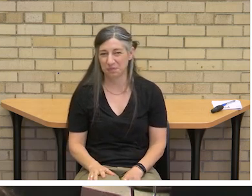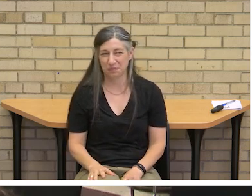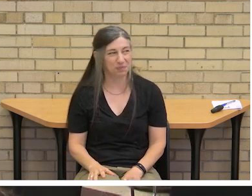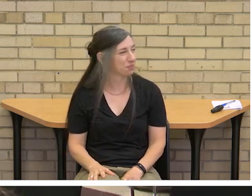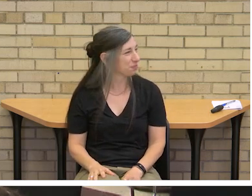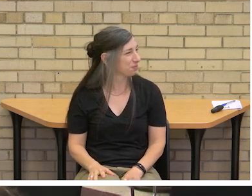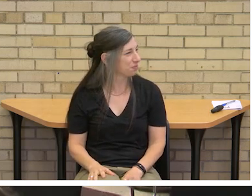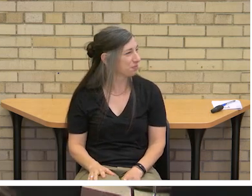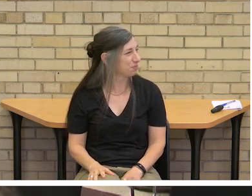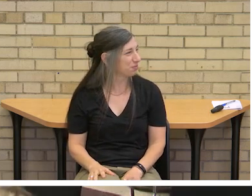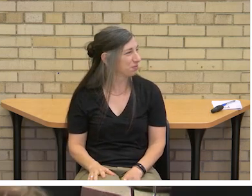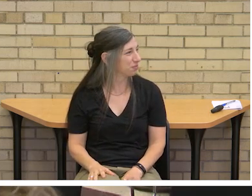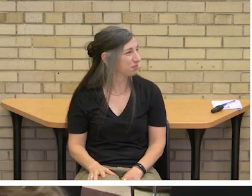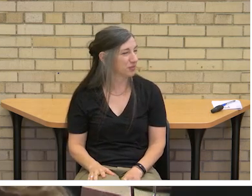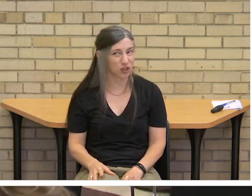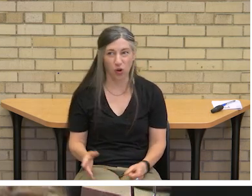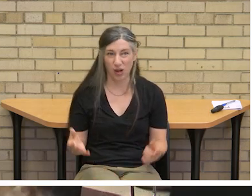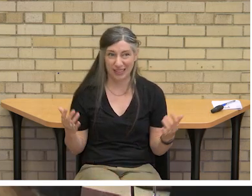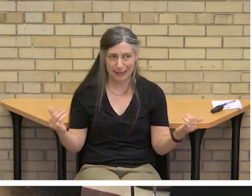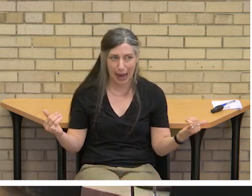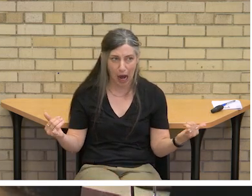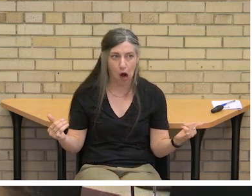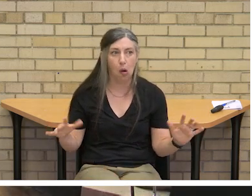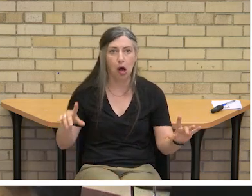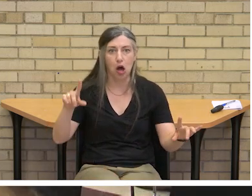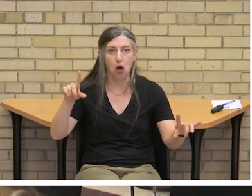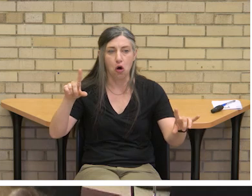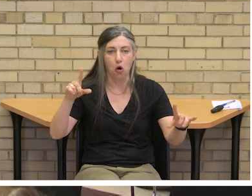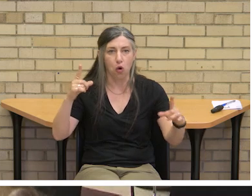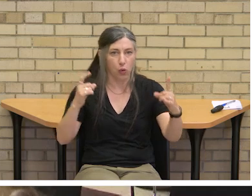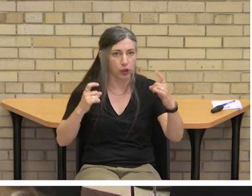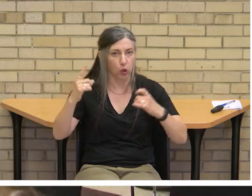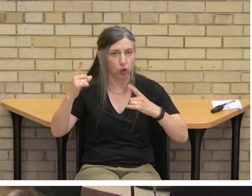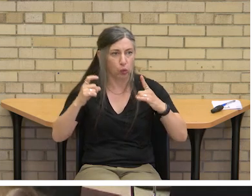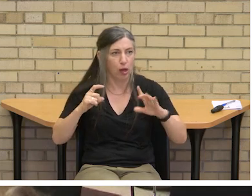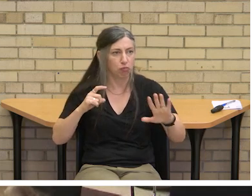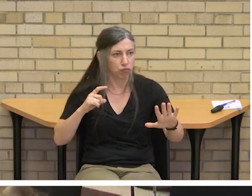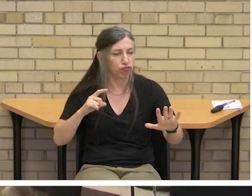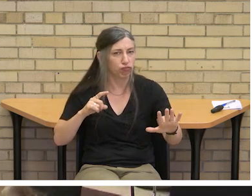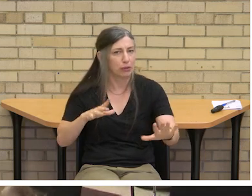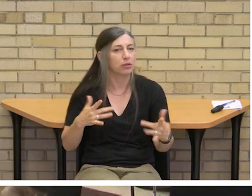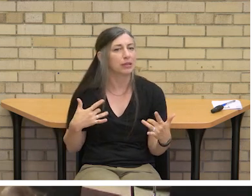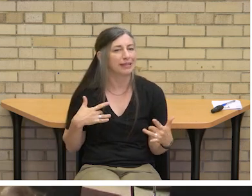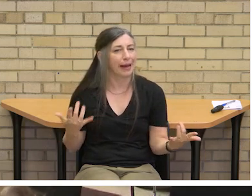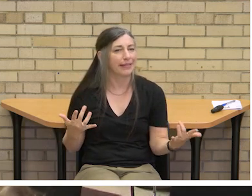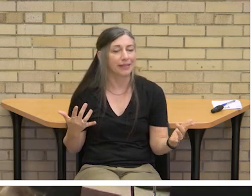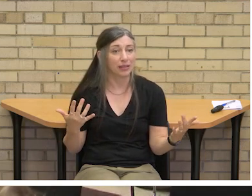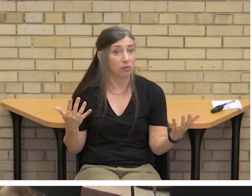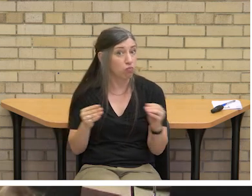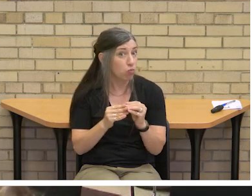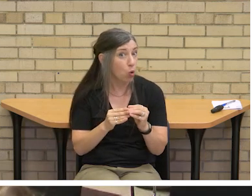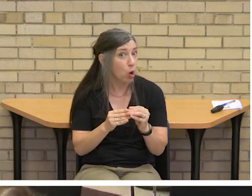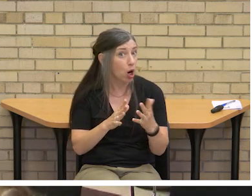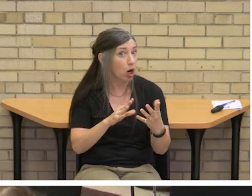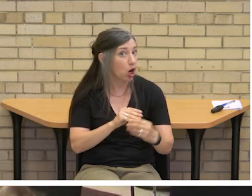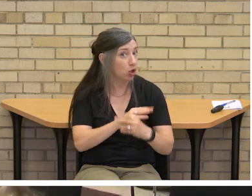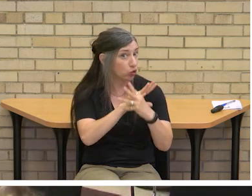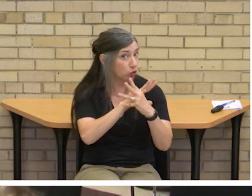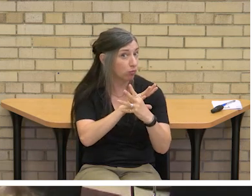All right, it seems like questions in the room are kind of tapering down. I assume there's a couple more questions on Zoom.